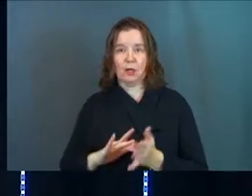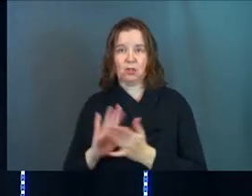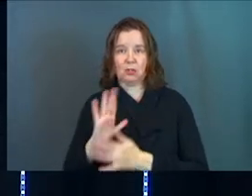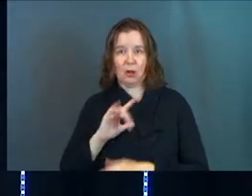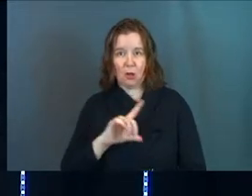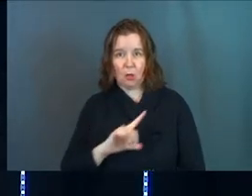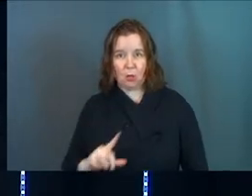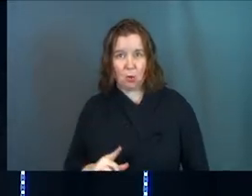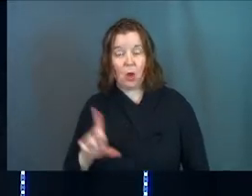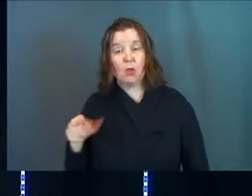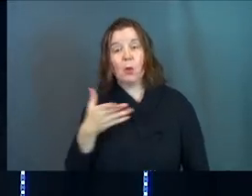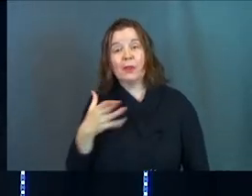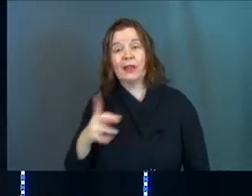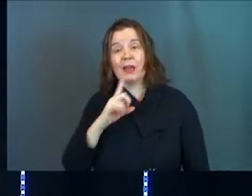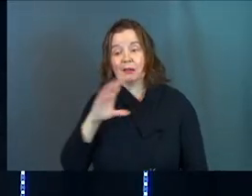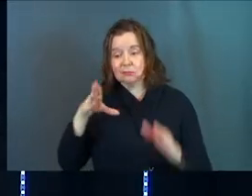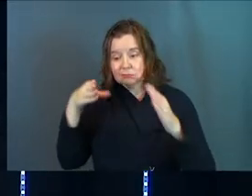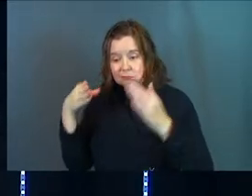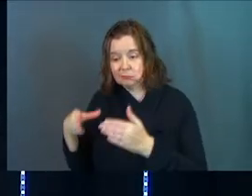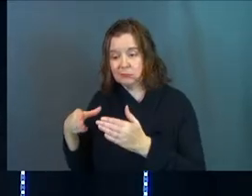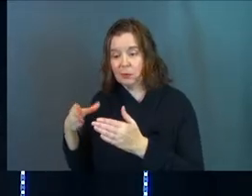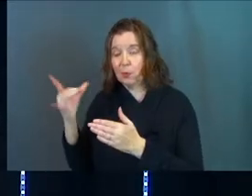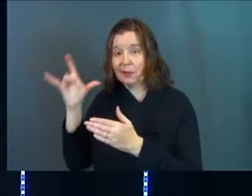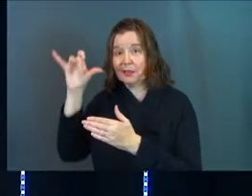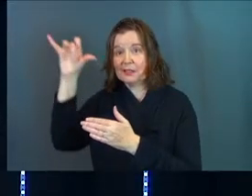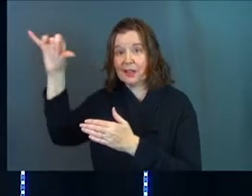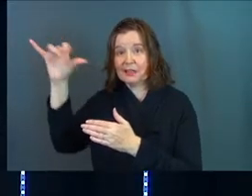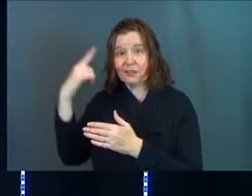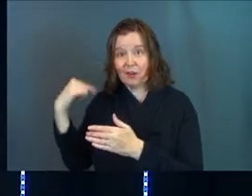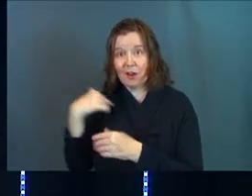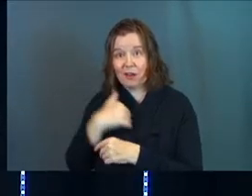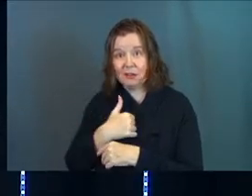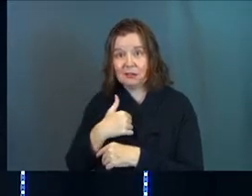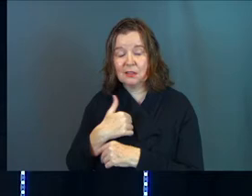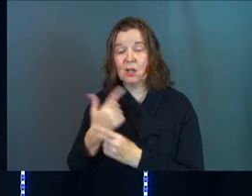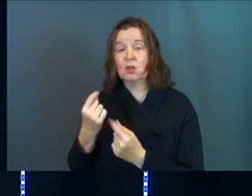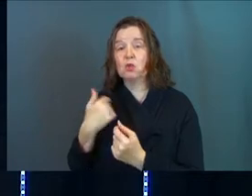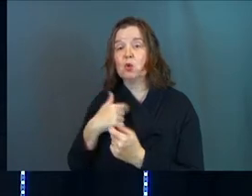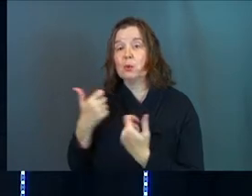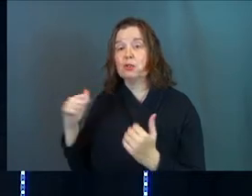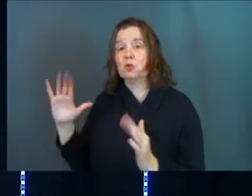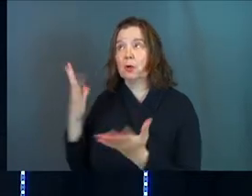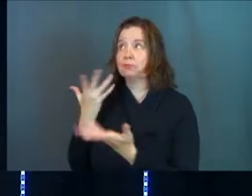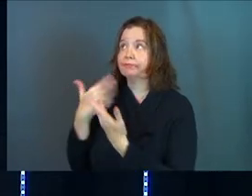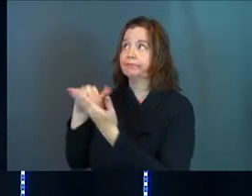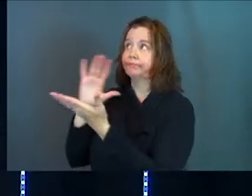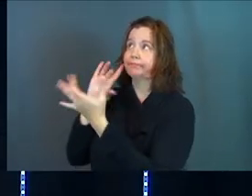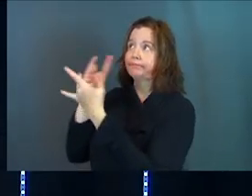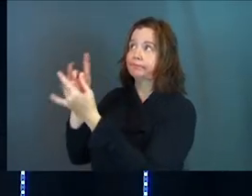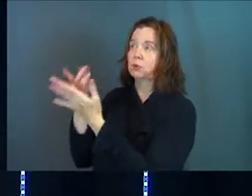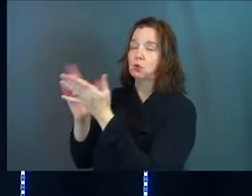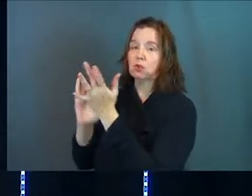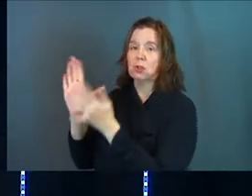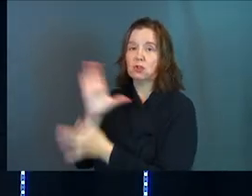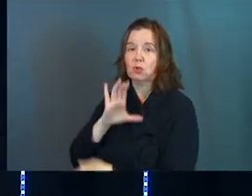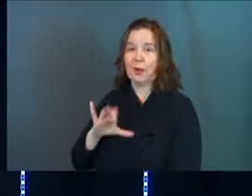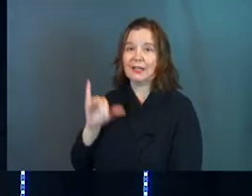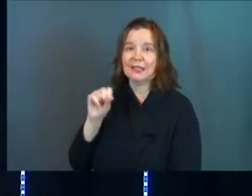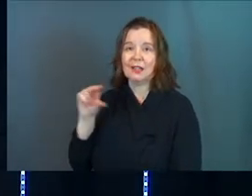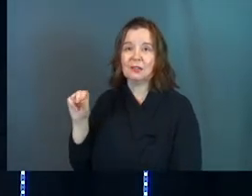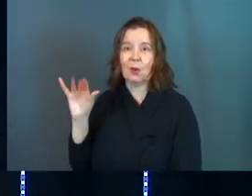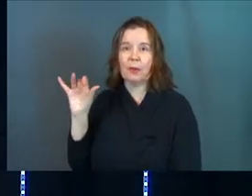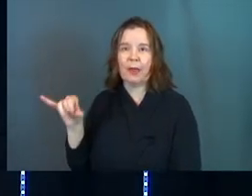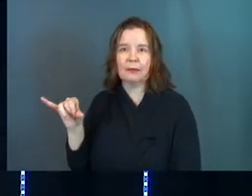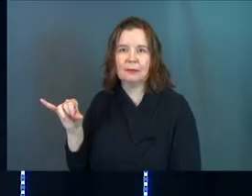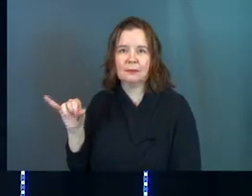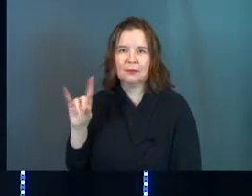thing that actually deals with our eternal destiny for us is, do we surrender to Jesus Christ or not? Amen. That's the